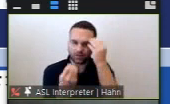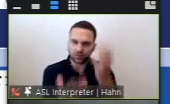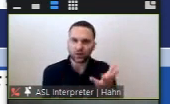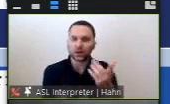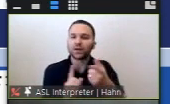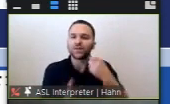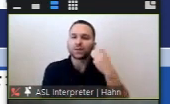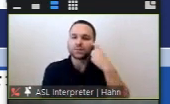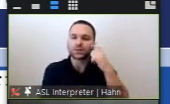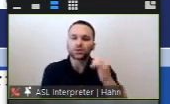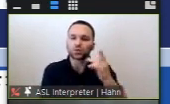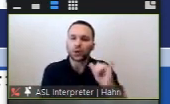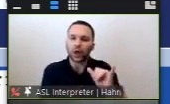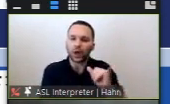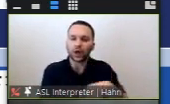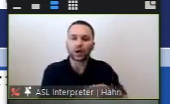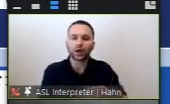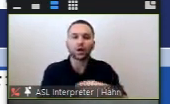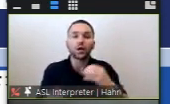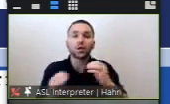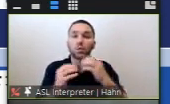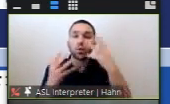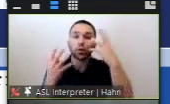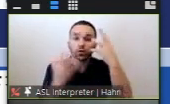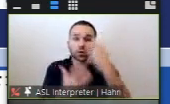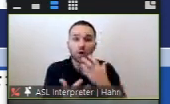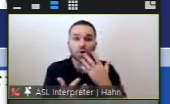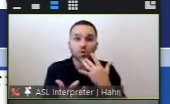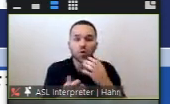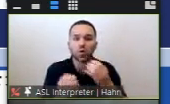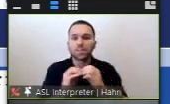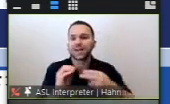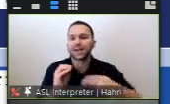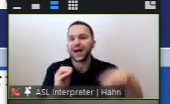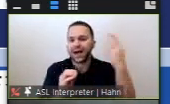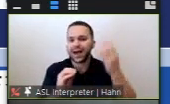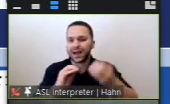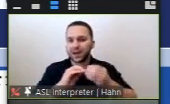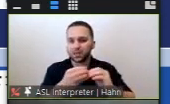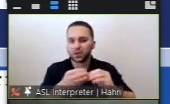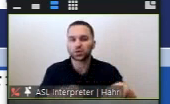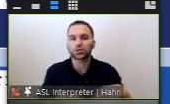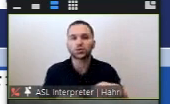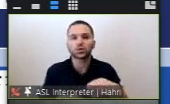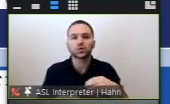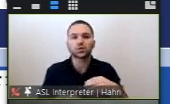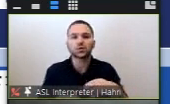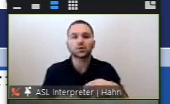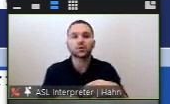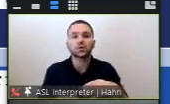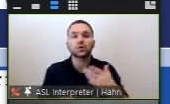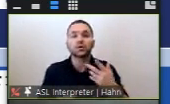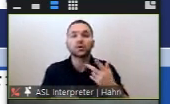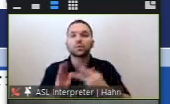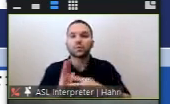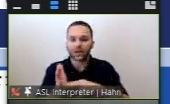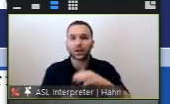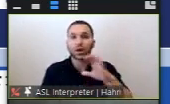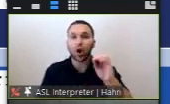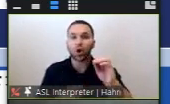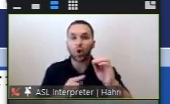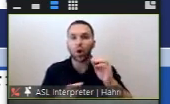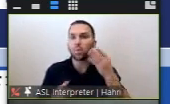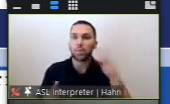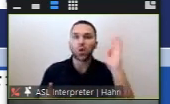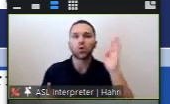The darker the shade, the higher the rate. And so you can see visually that Colorado is doing pretty well when you compare